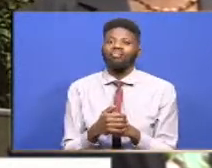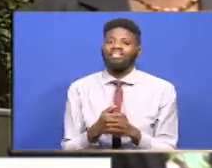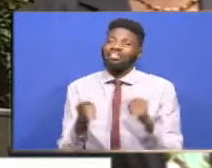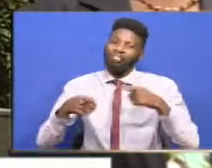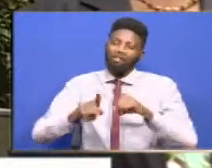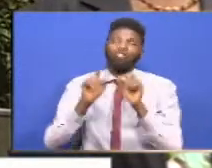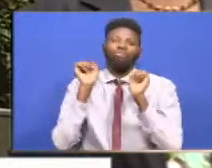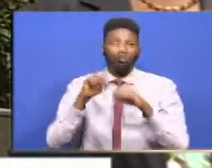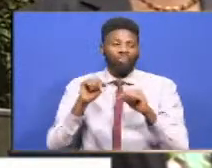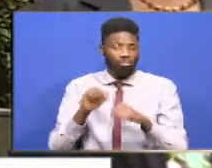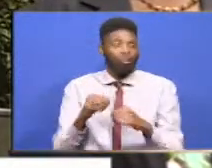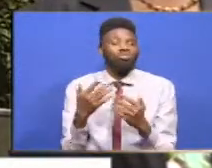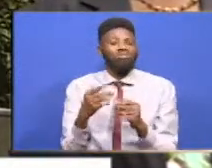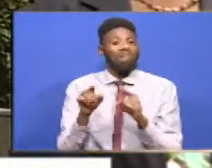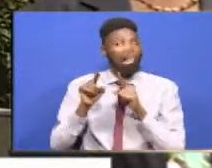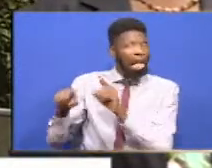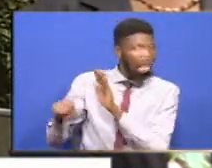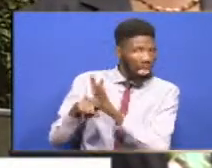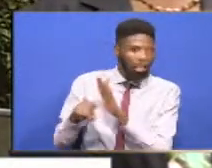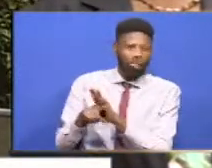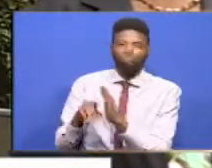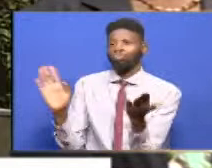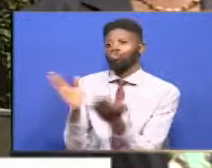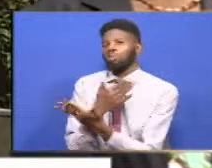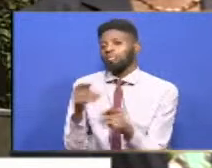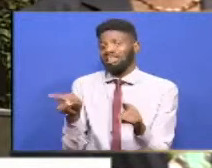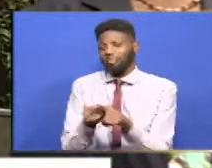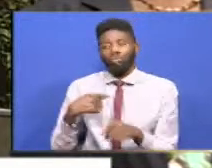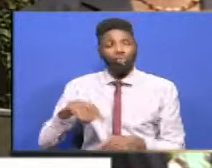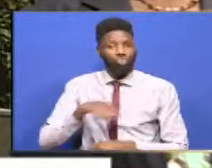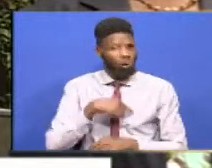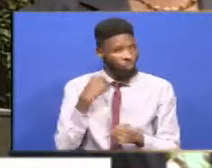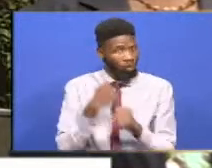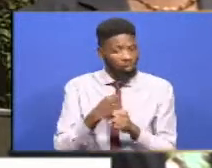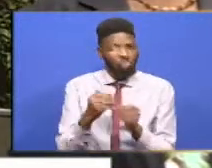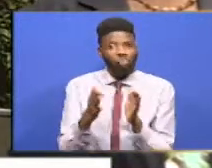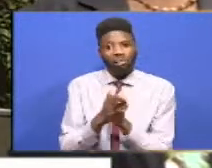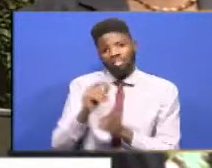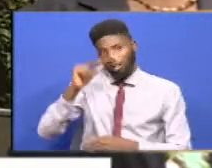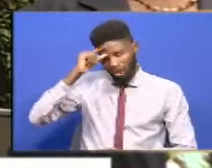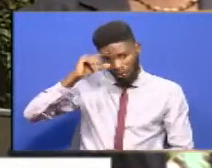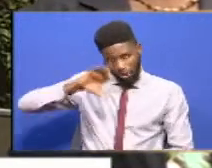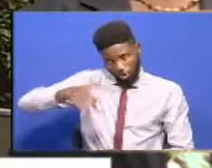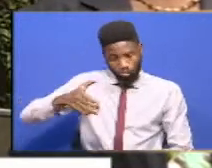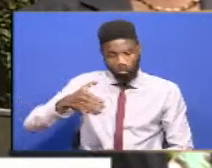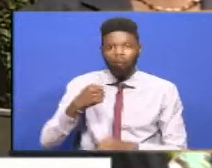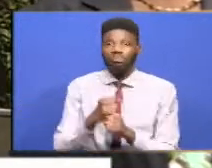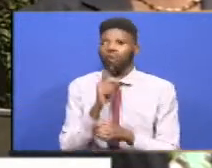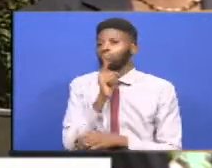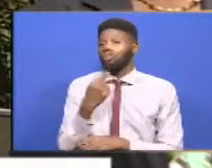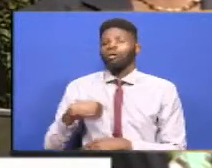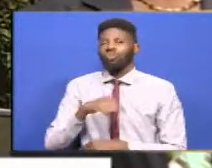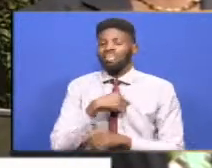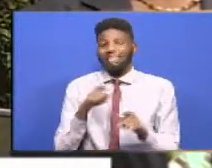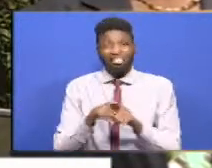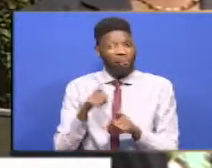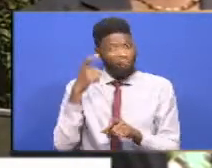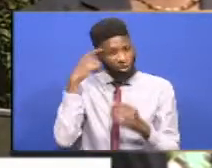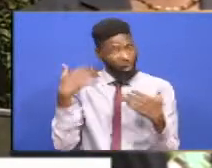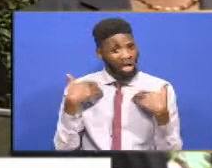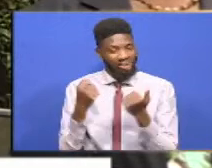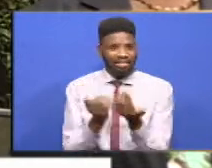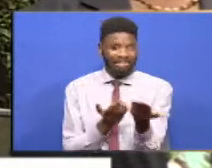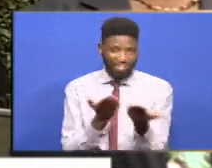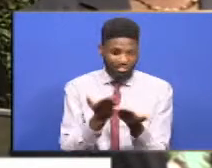to overcome this stigma. But we are working together with the counties to ensure that we scale down mental health services